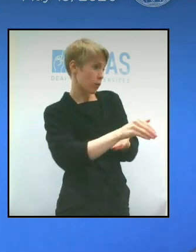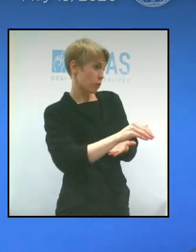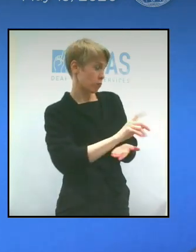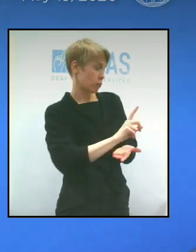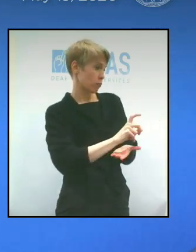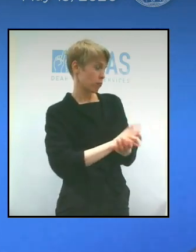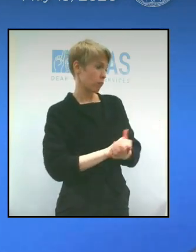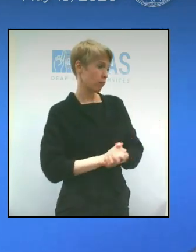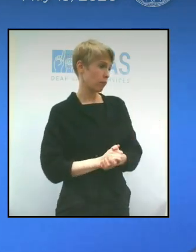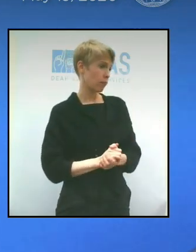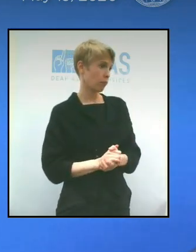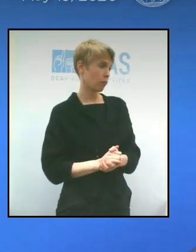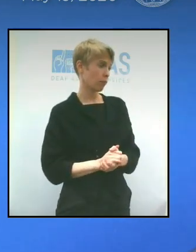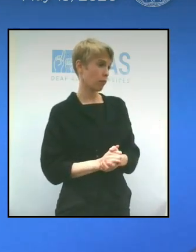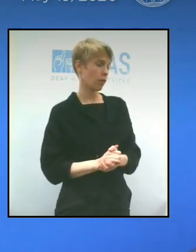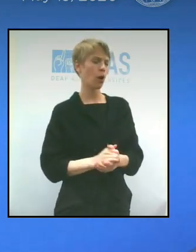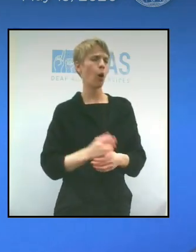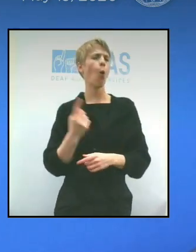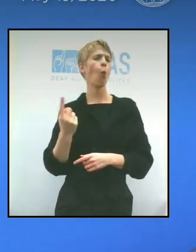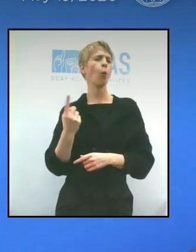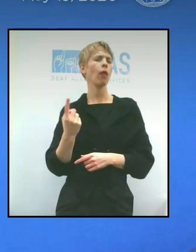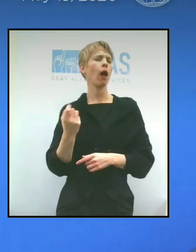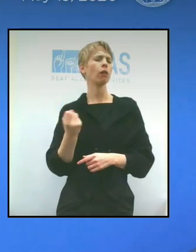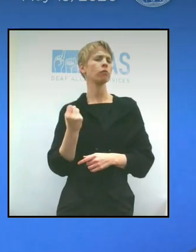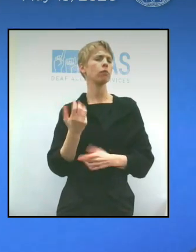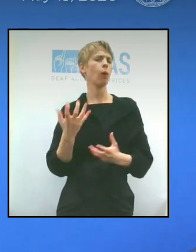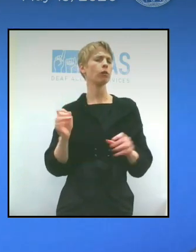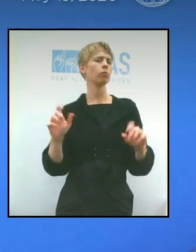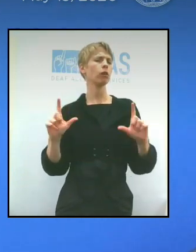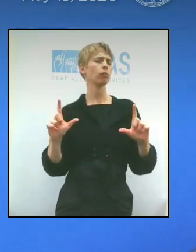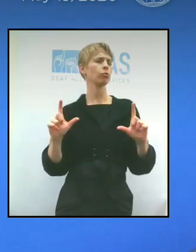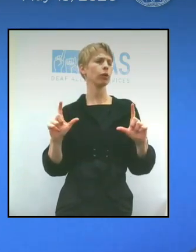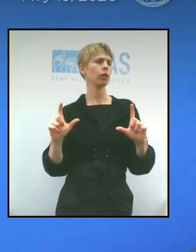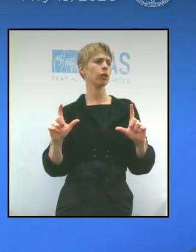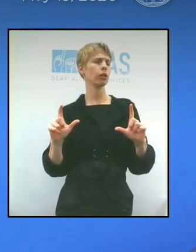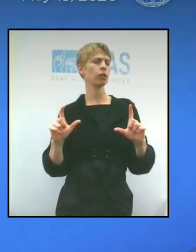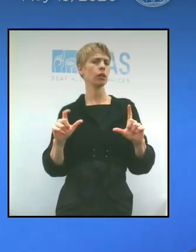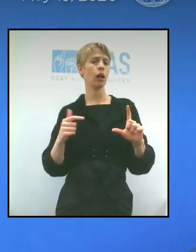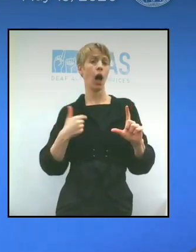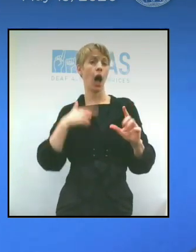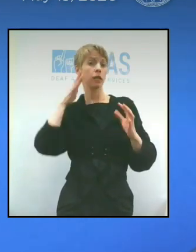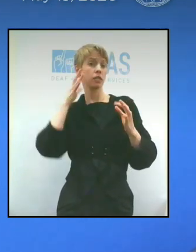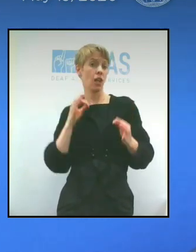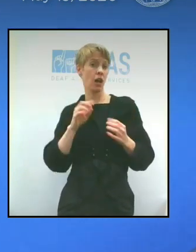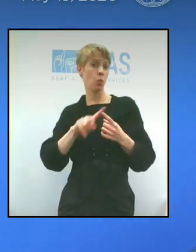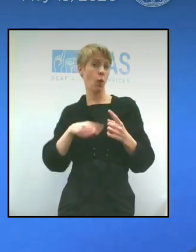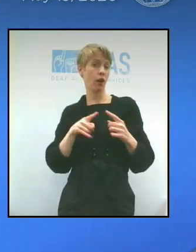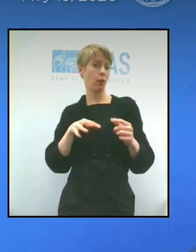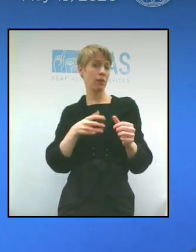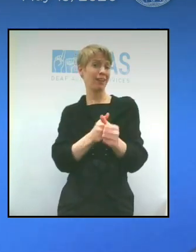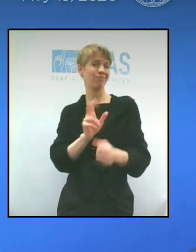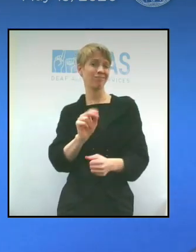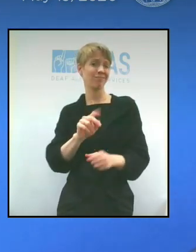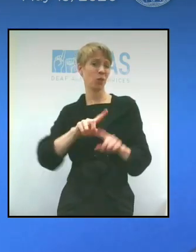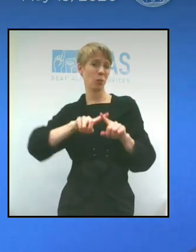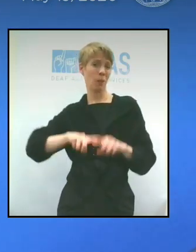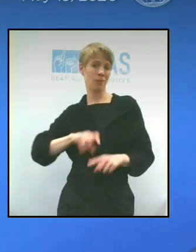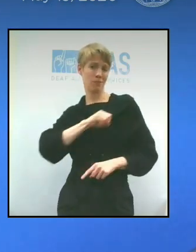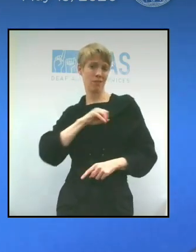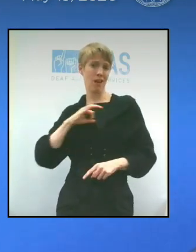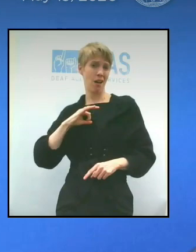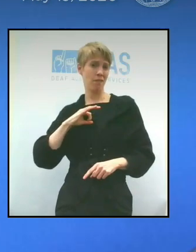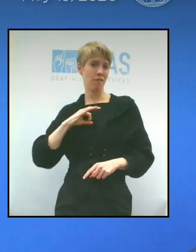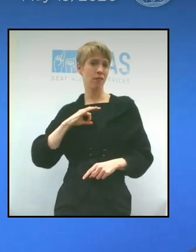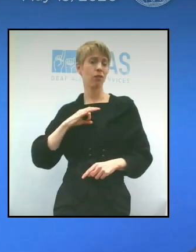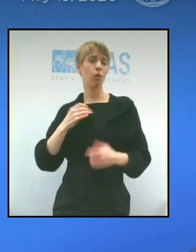going to put it on the screen here so it can get pulled up. But it actually has more to do, not with me, it has to do with the staff, because we've broken staff down